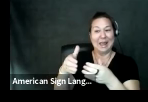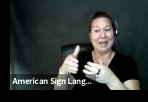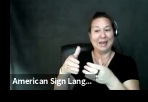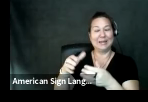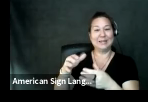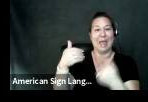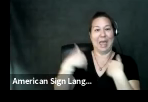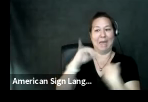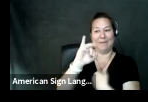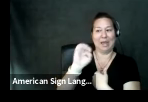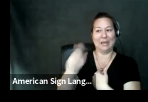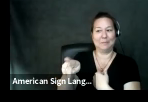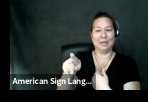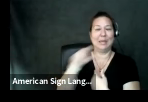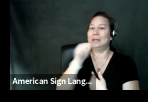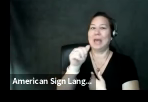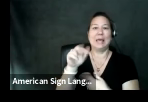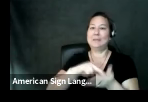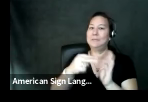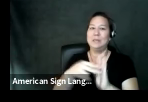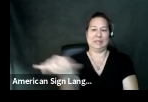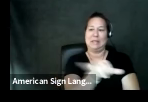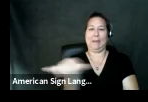needs and what they need for them.